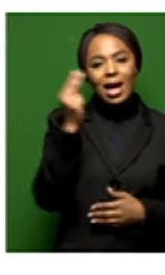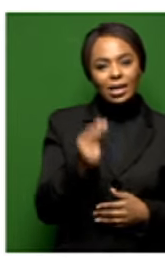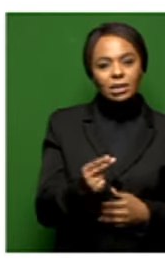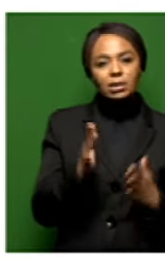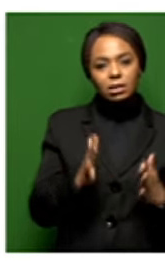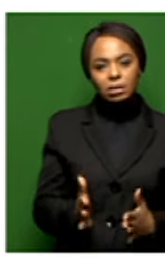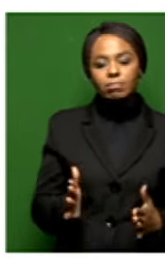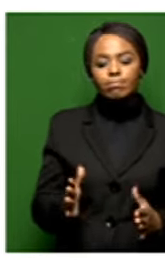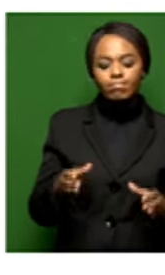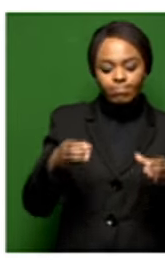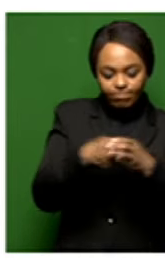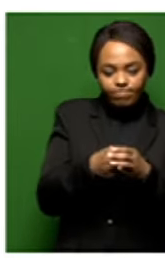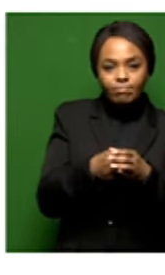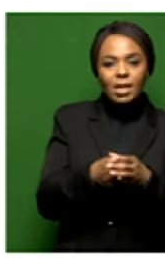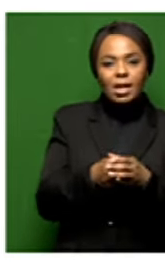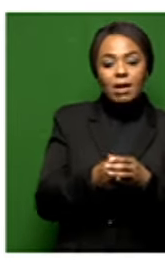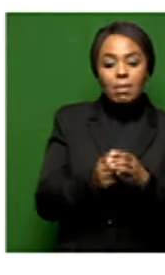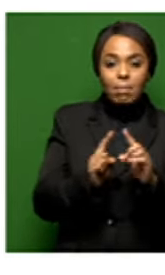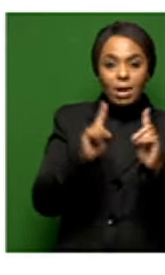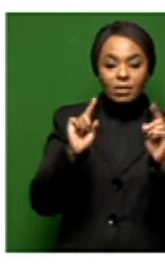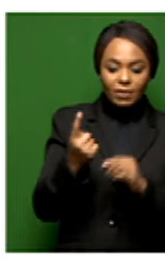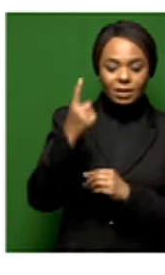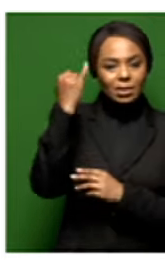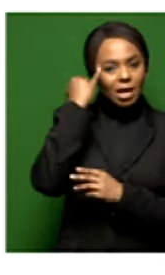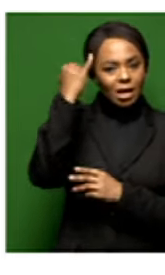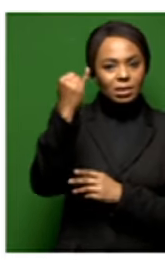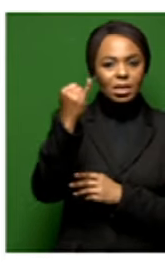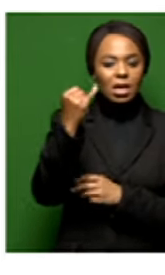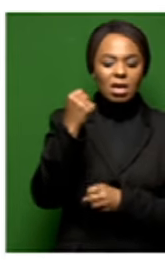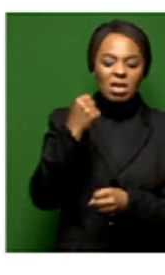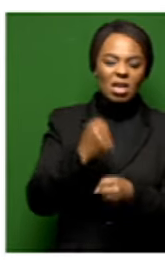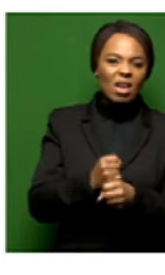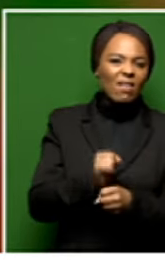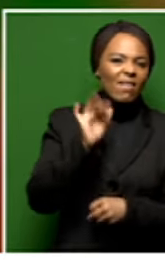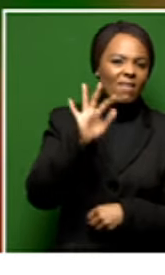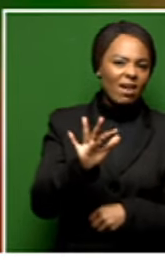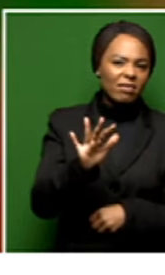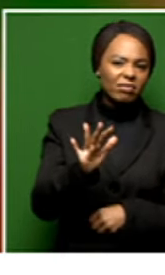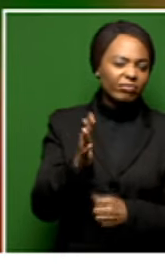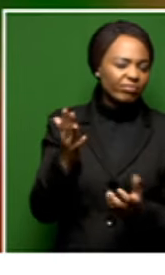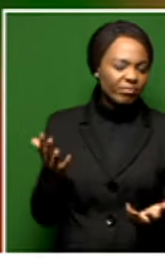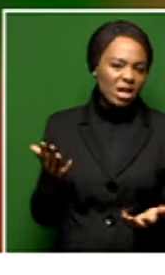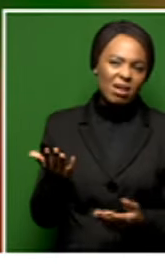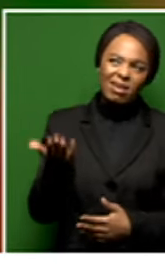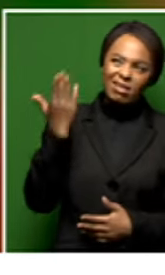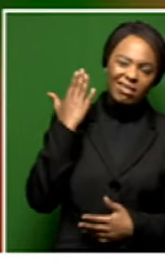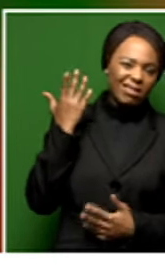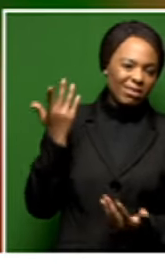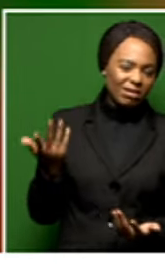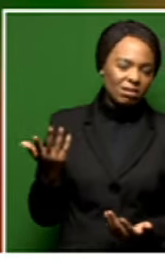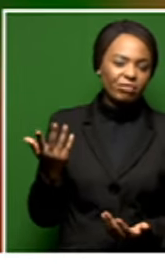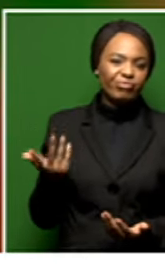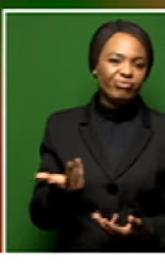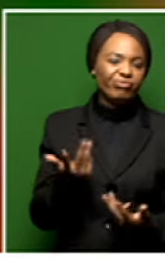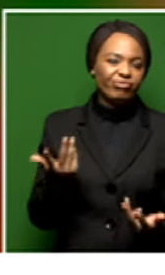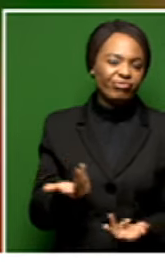the idea that, you know, well, in the past five years or so, you know, we have